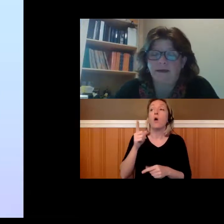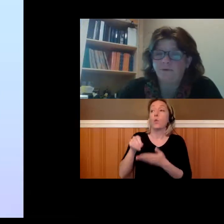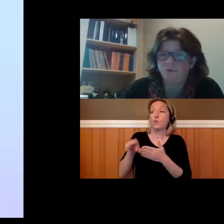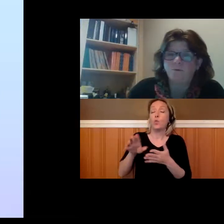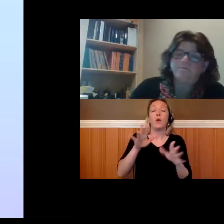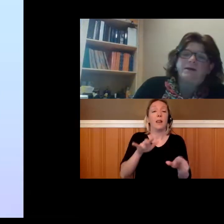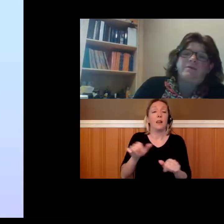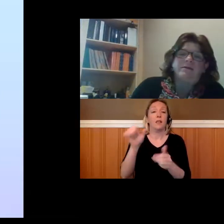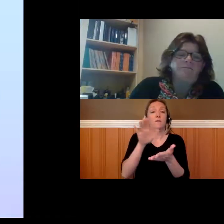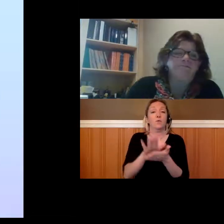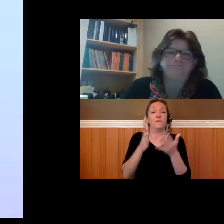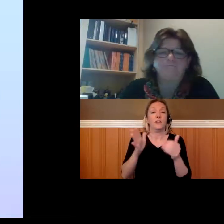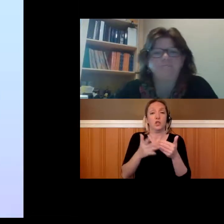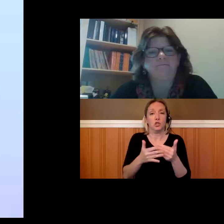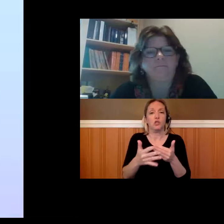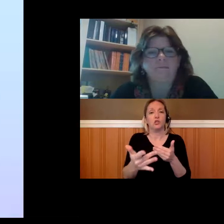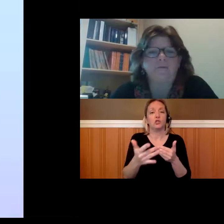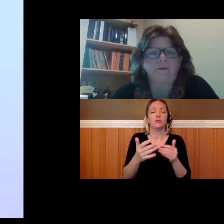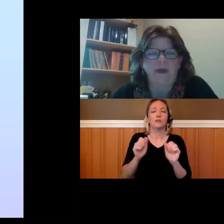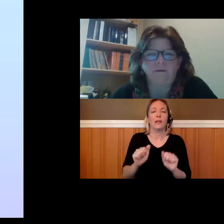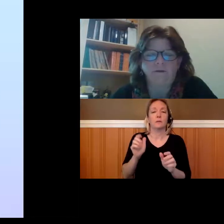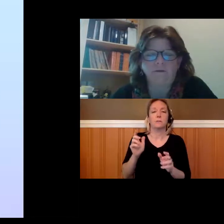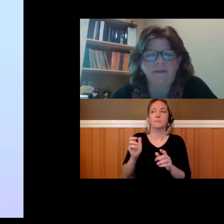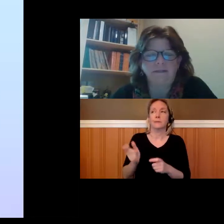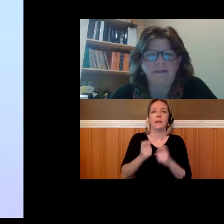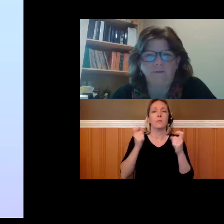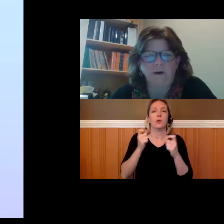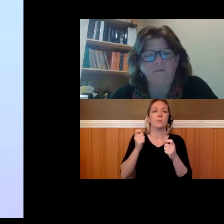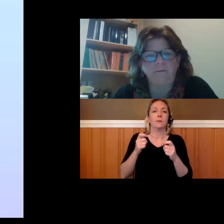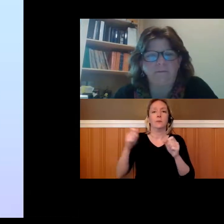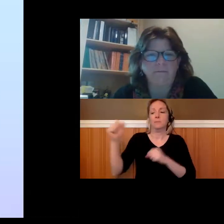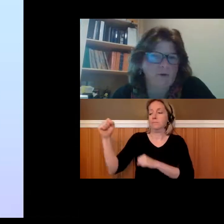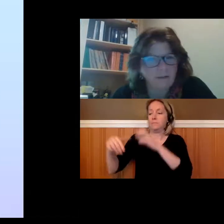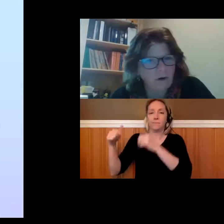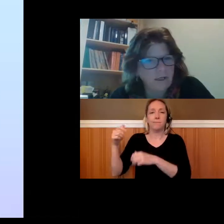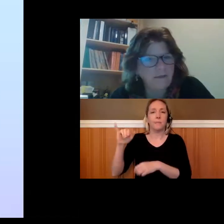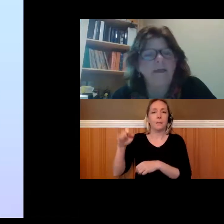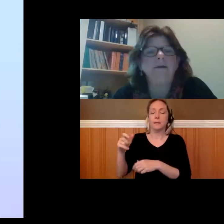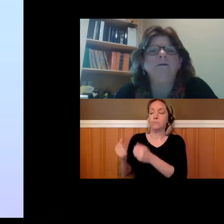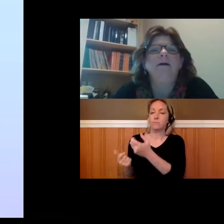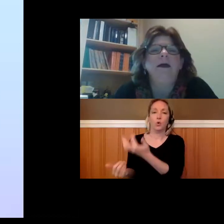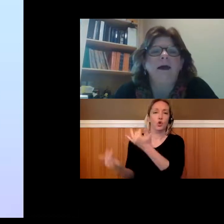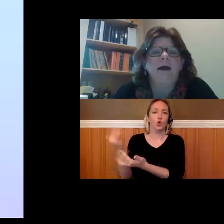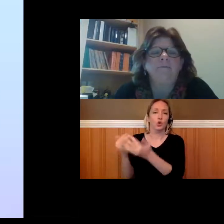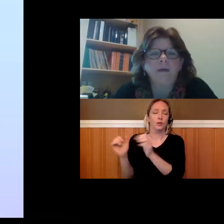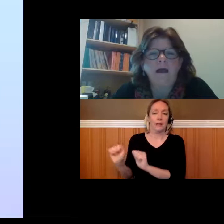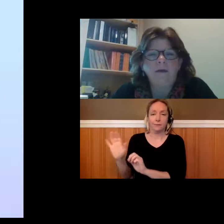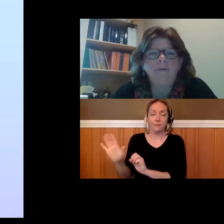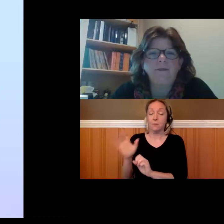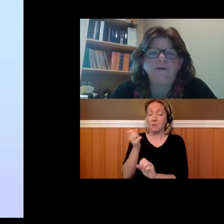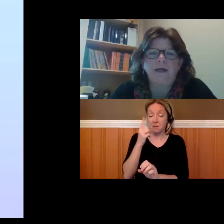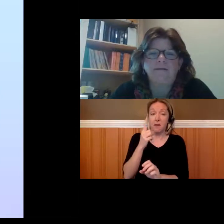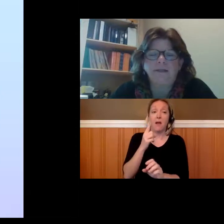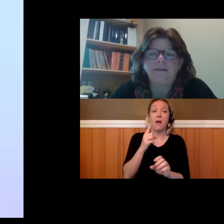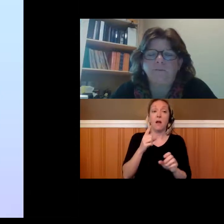then after that you can celebrate with maybe a burning party later. But up until while